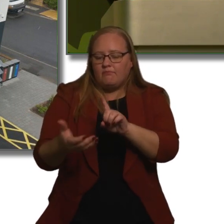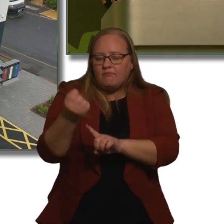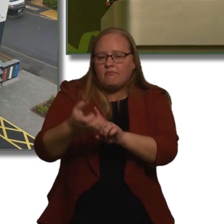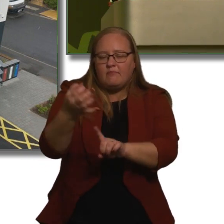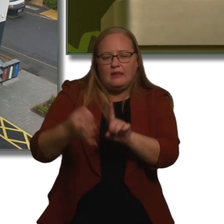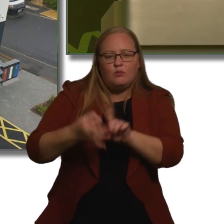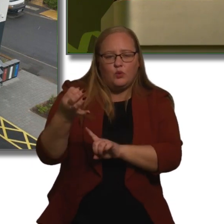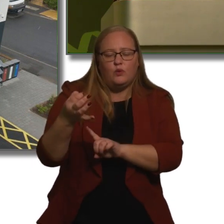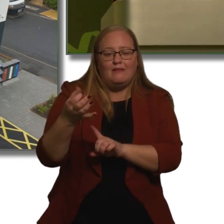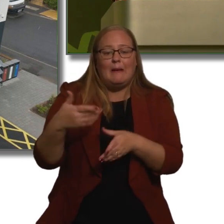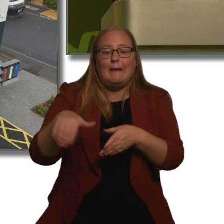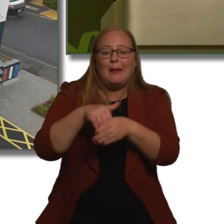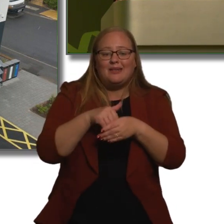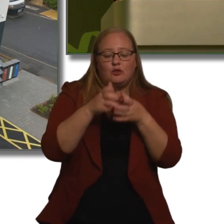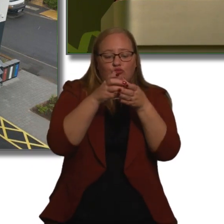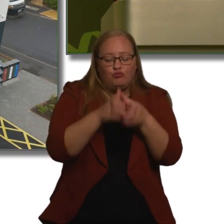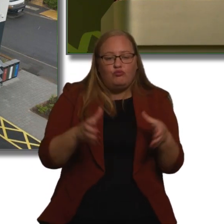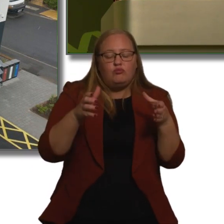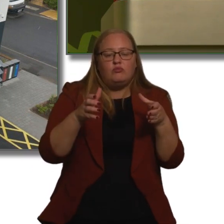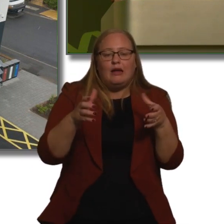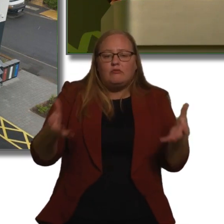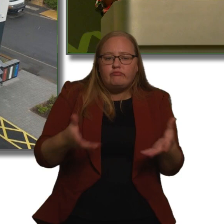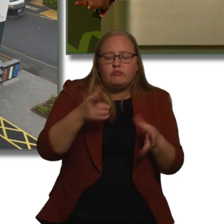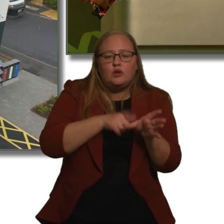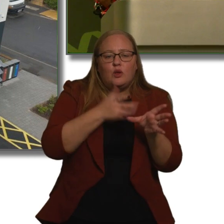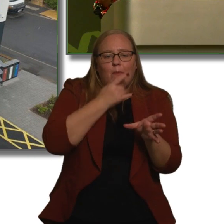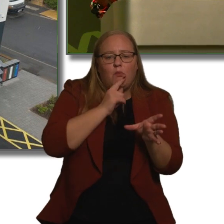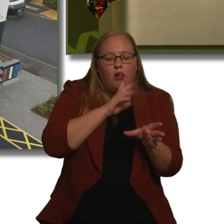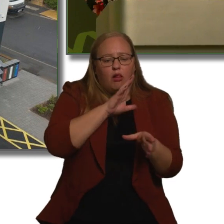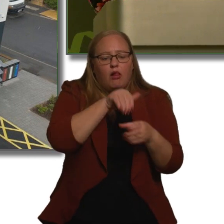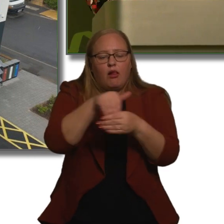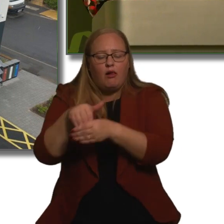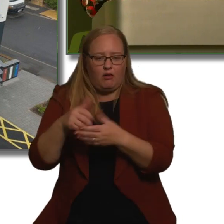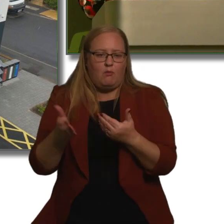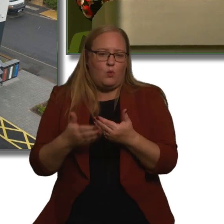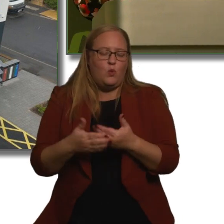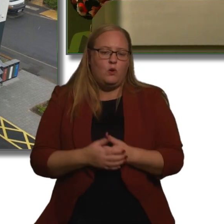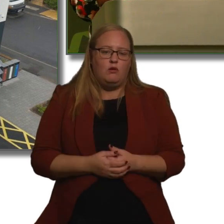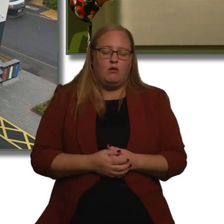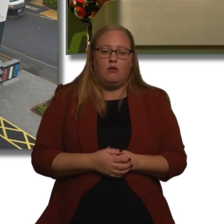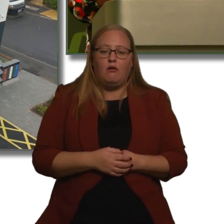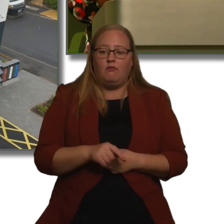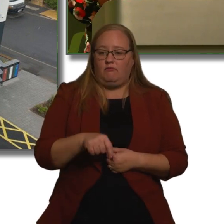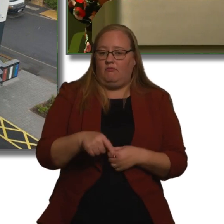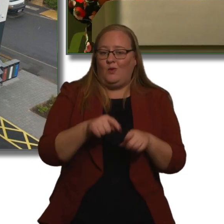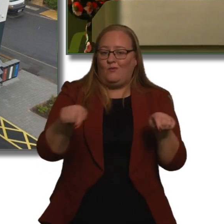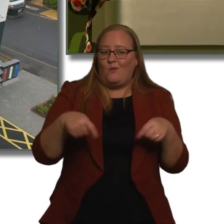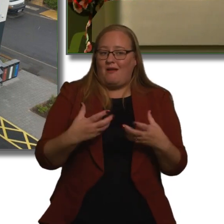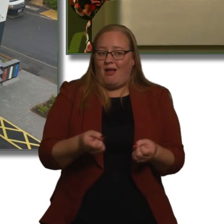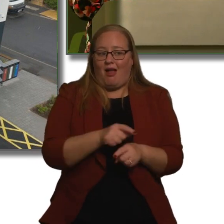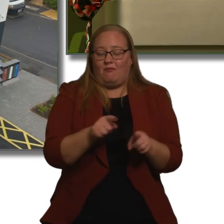to increase the reach to young people, and it's brilliant to see so many young people in the room this